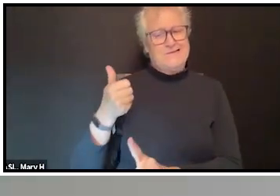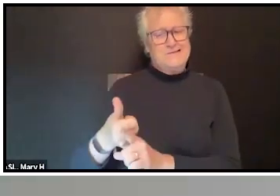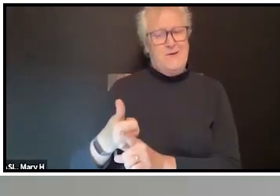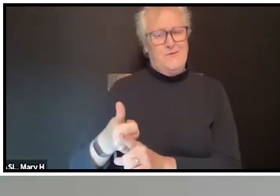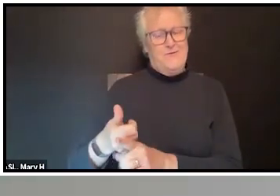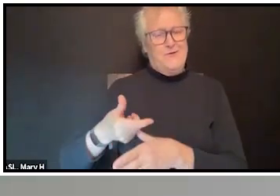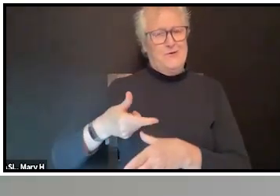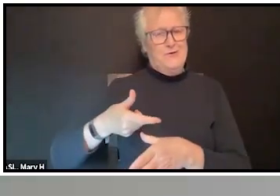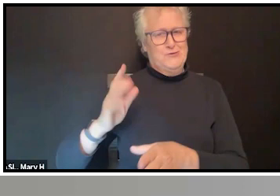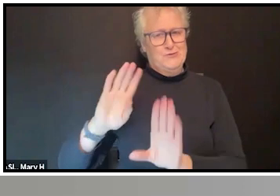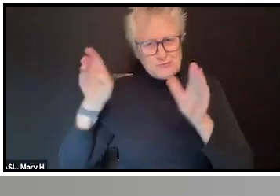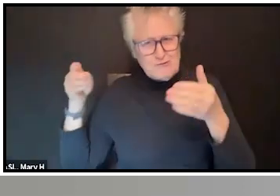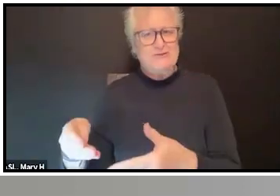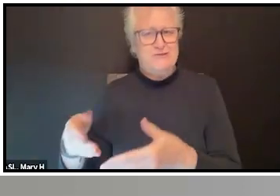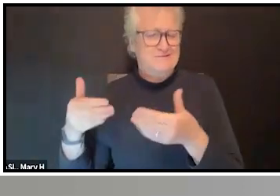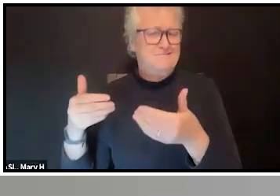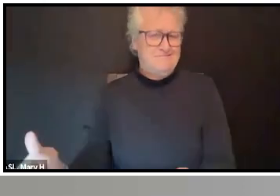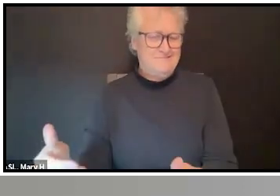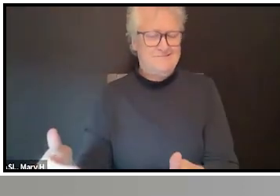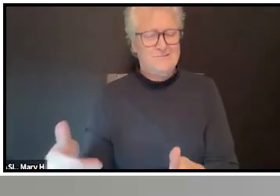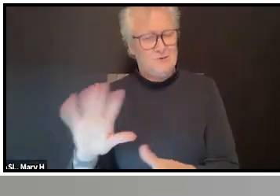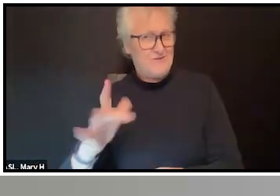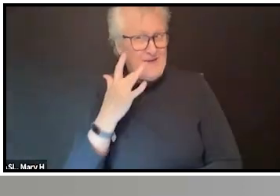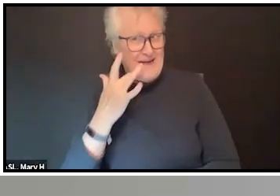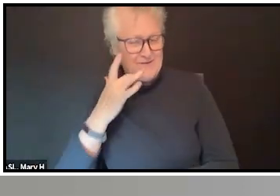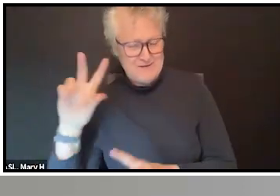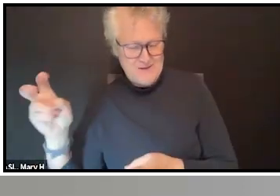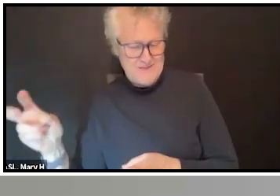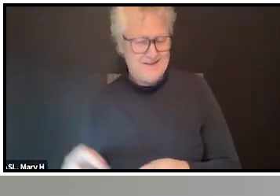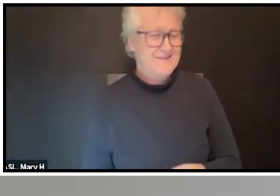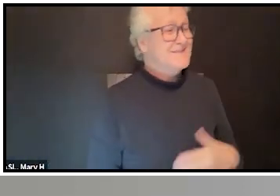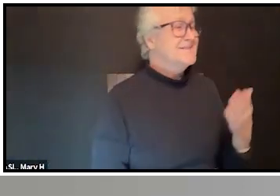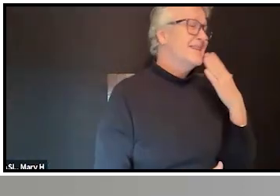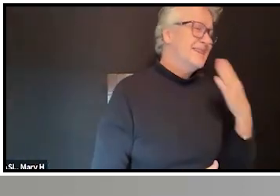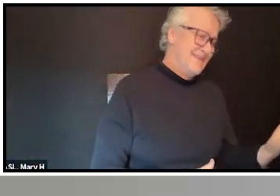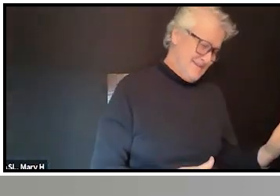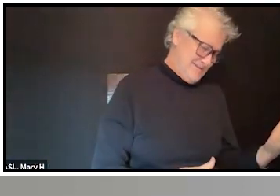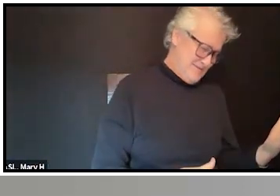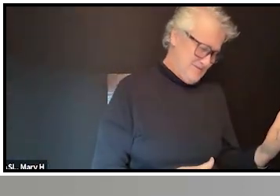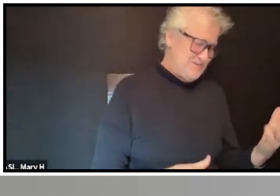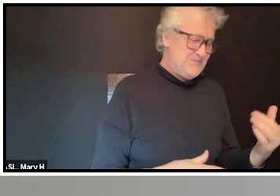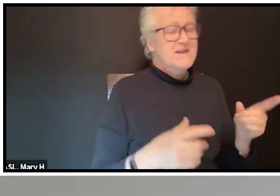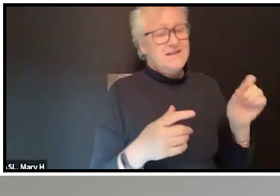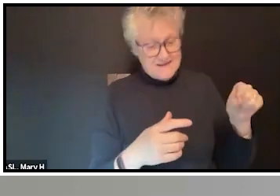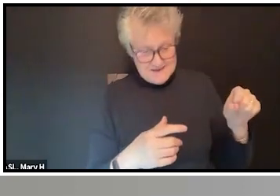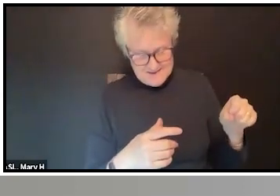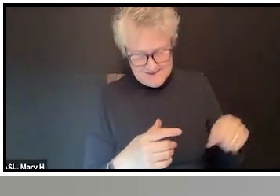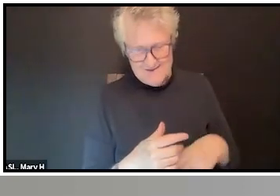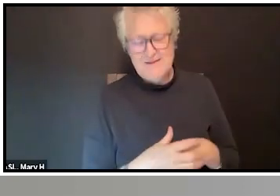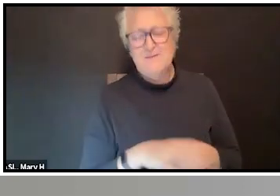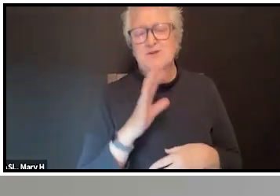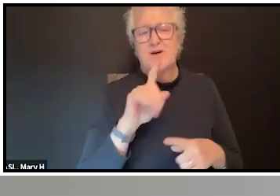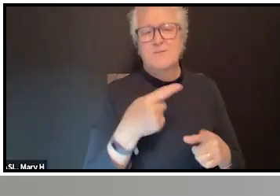Heather. As Heather mentioned, I'm here just to share some updates regarding self-direction. So at this time, the state